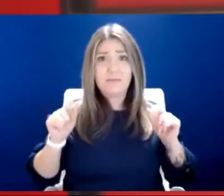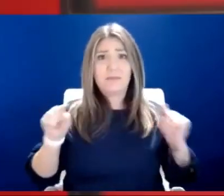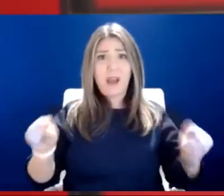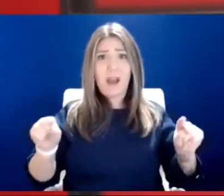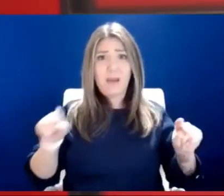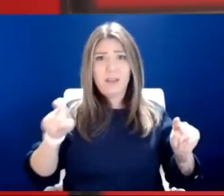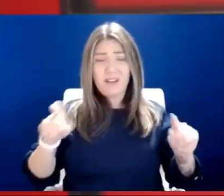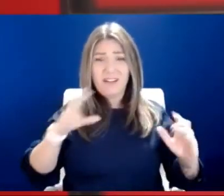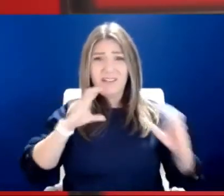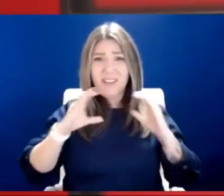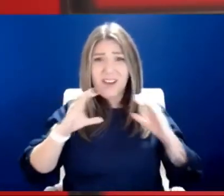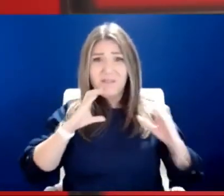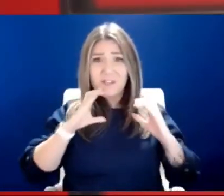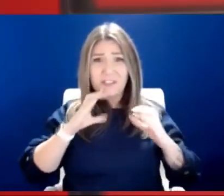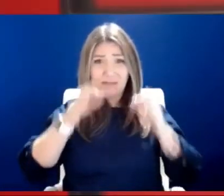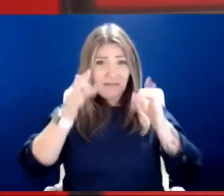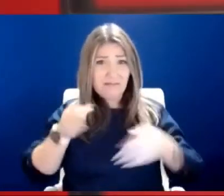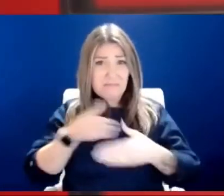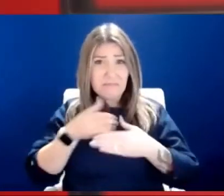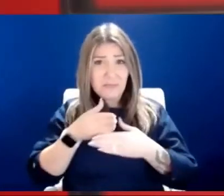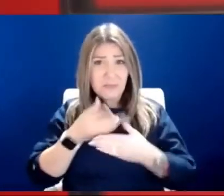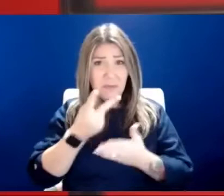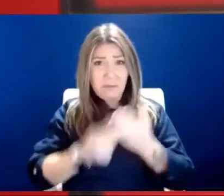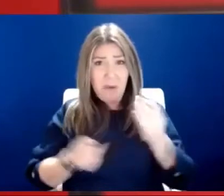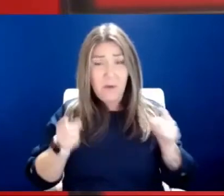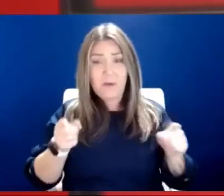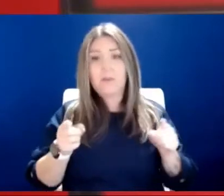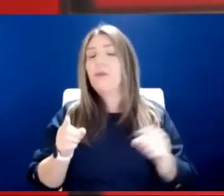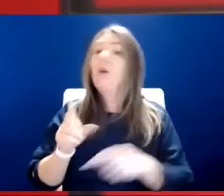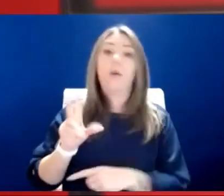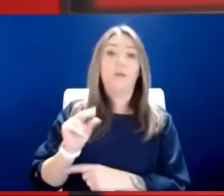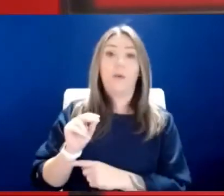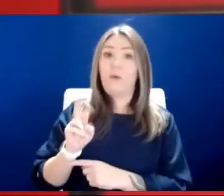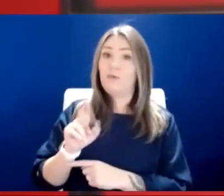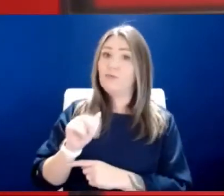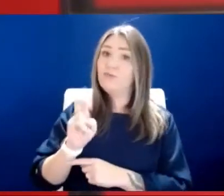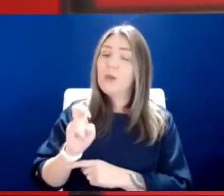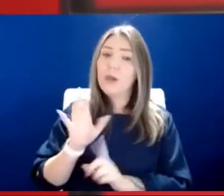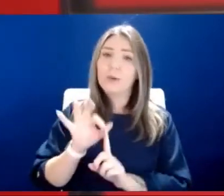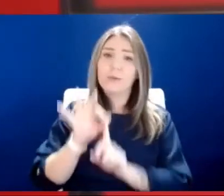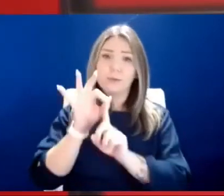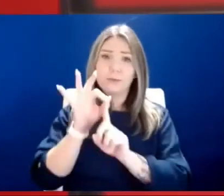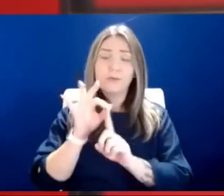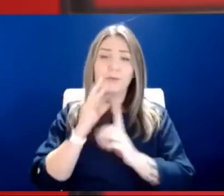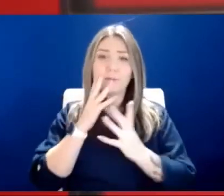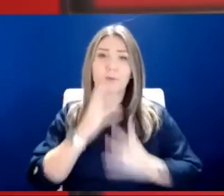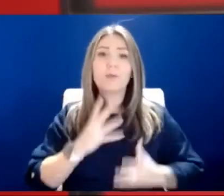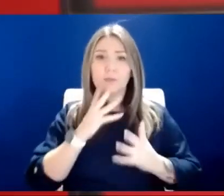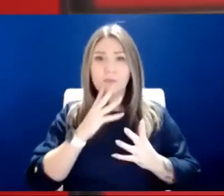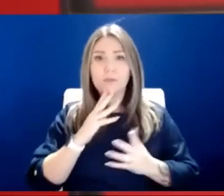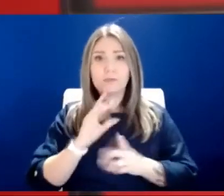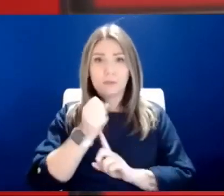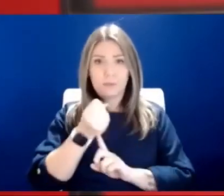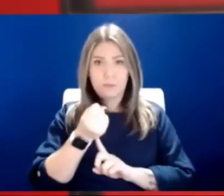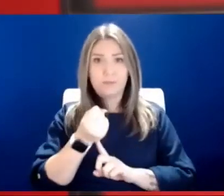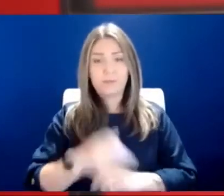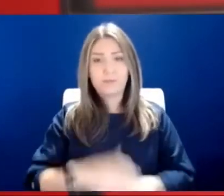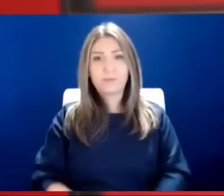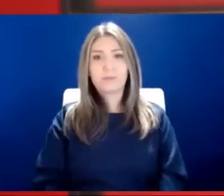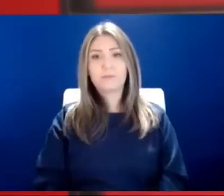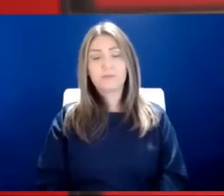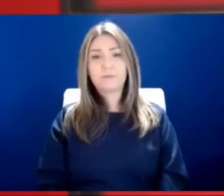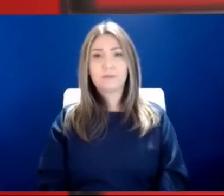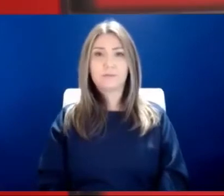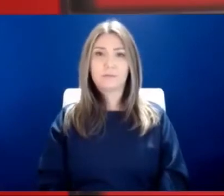No, that's a very rare and unique situation and very unfortunate situation. And